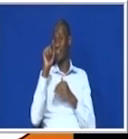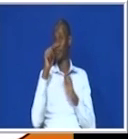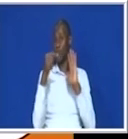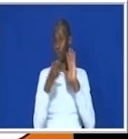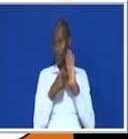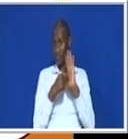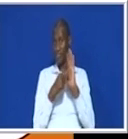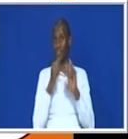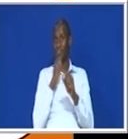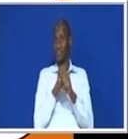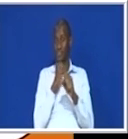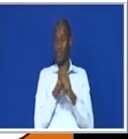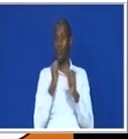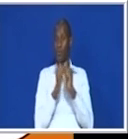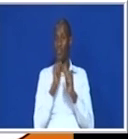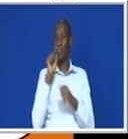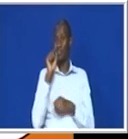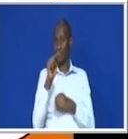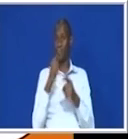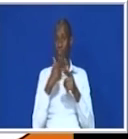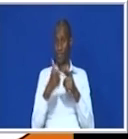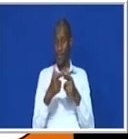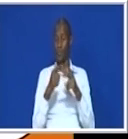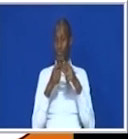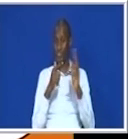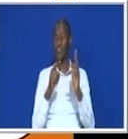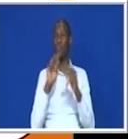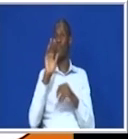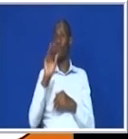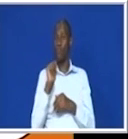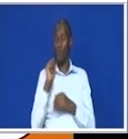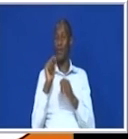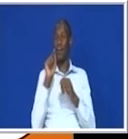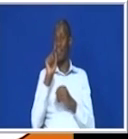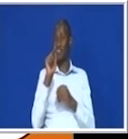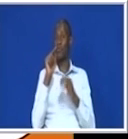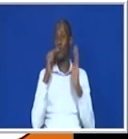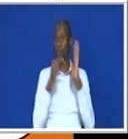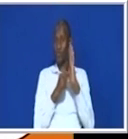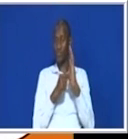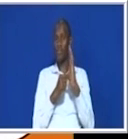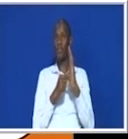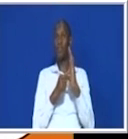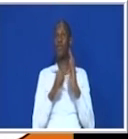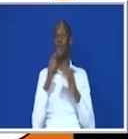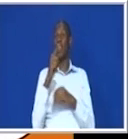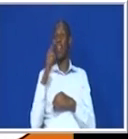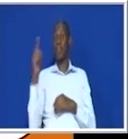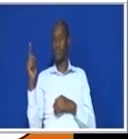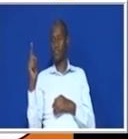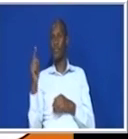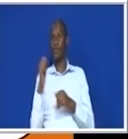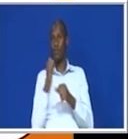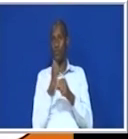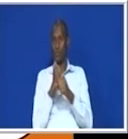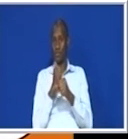point when you're dealing with the decimals. And we start from the decimal point going to the left when we are dealing